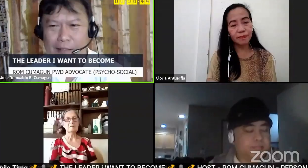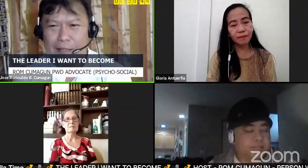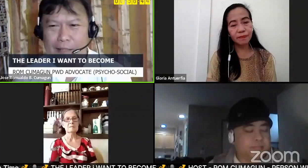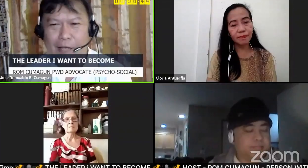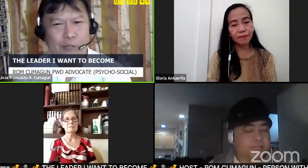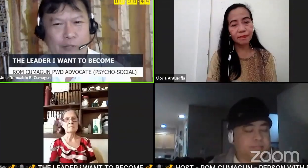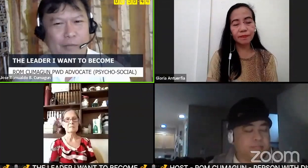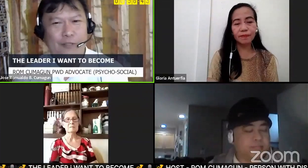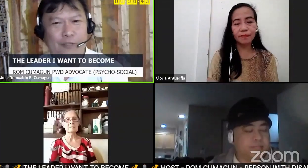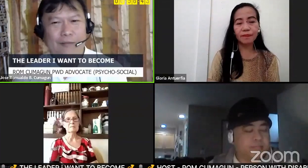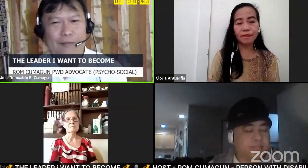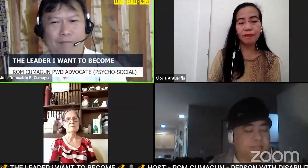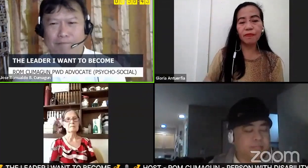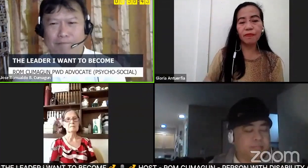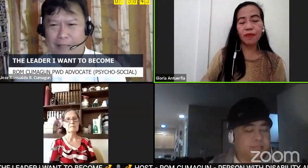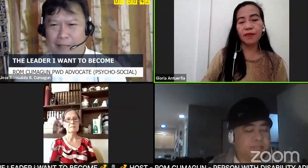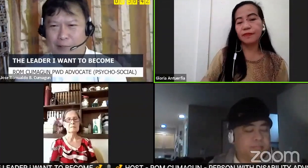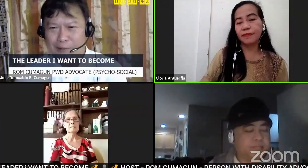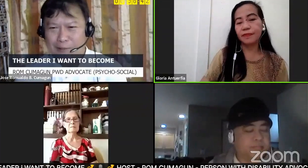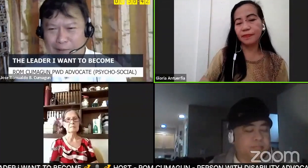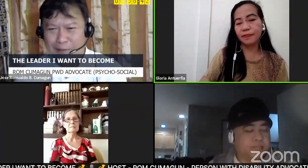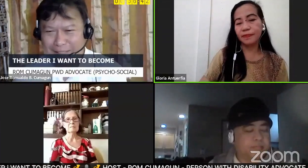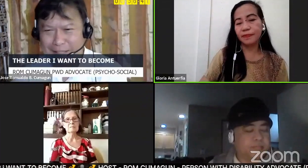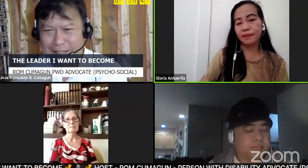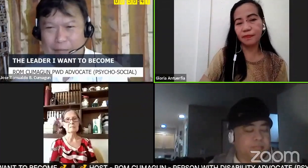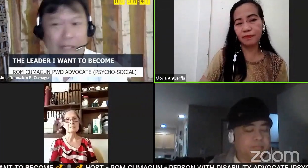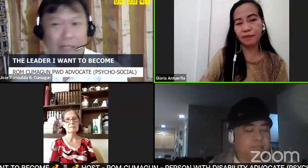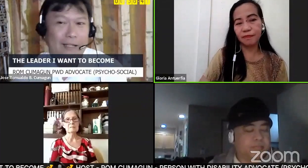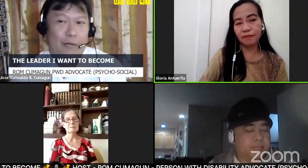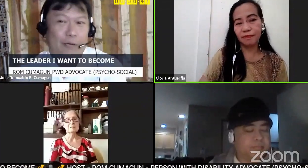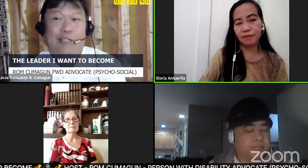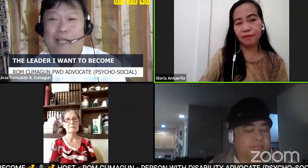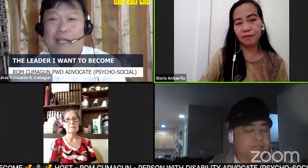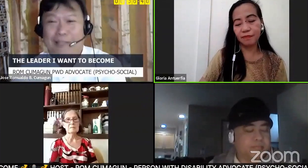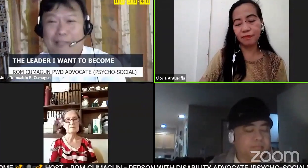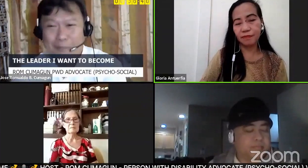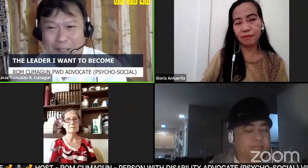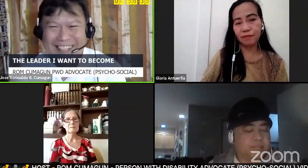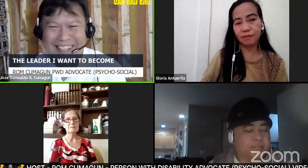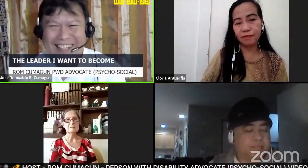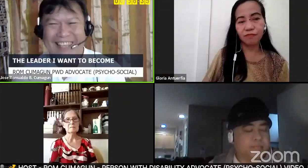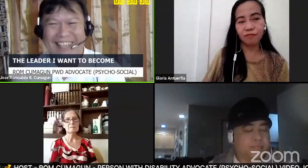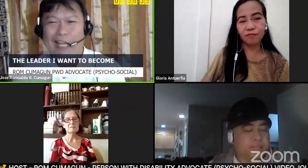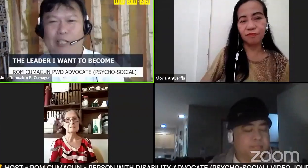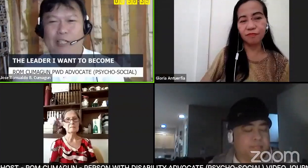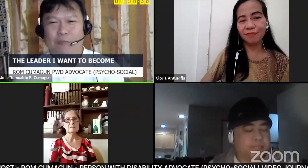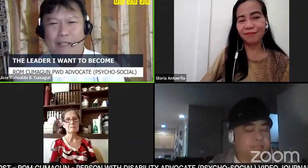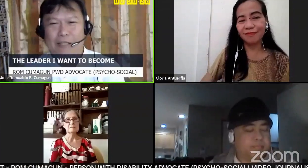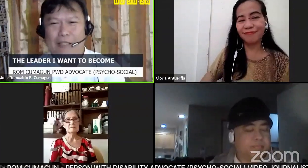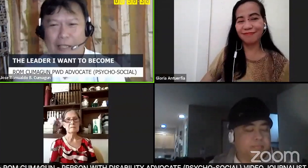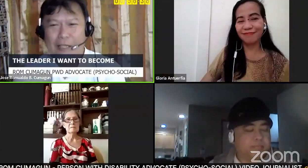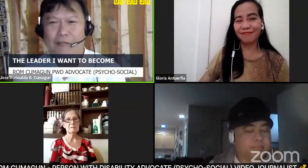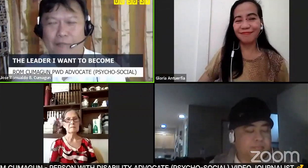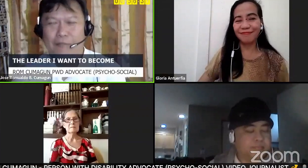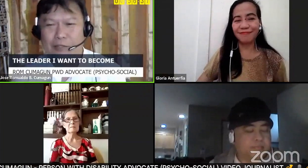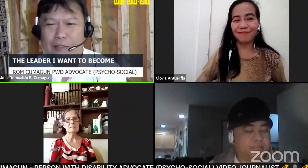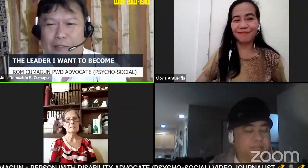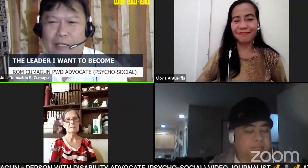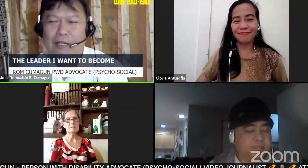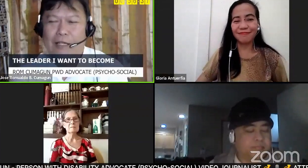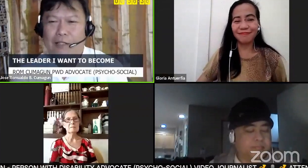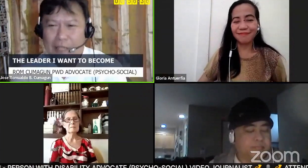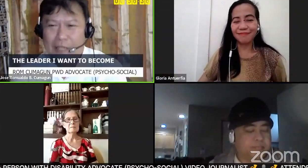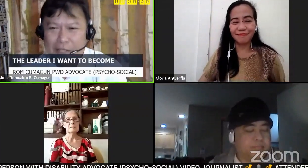teaching. I was baffled. I was, I was expecting more. I was expecting a lot